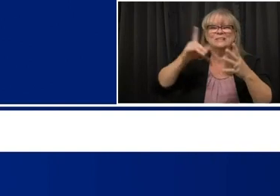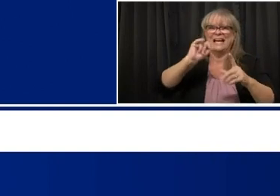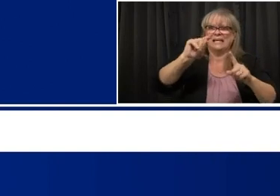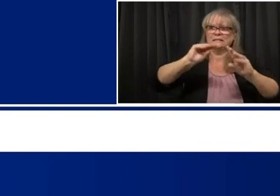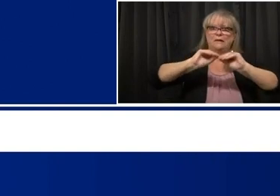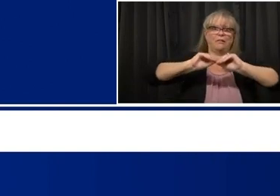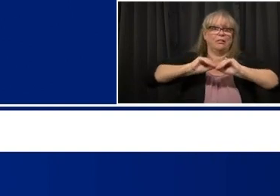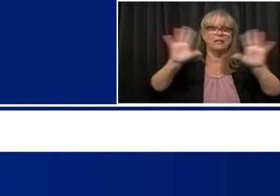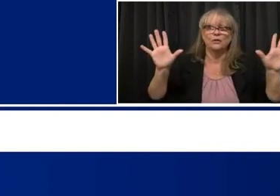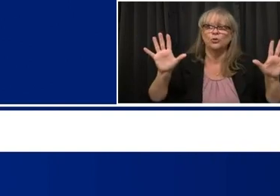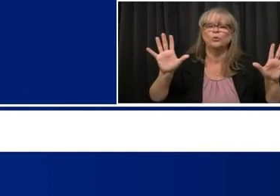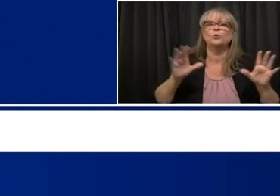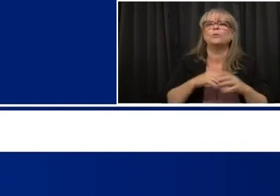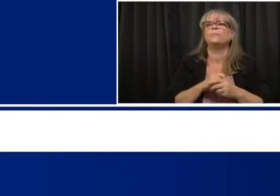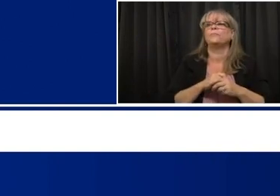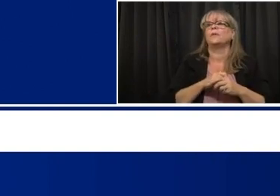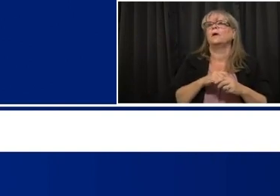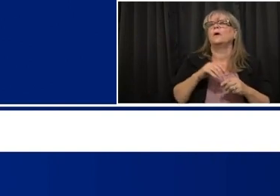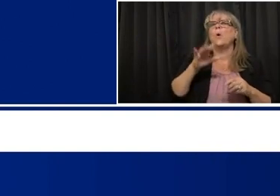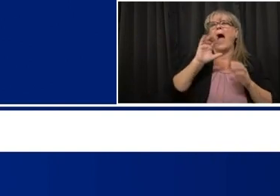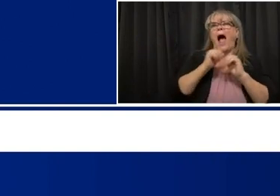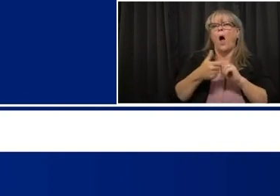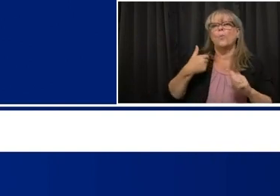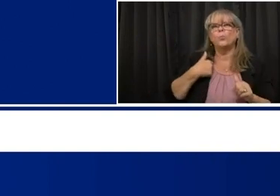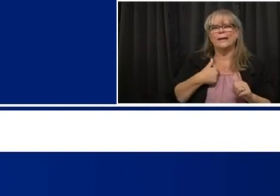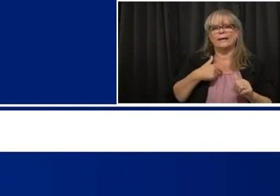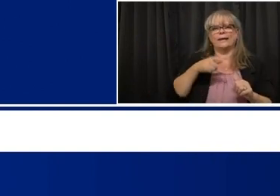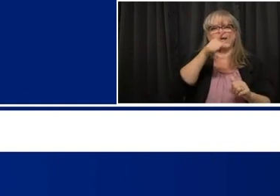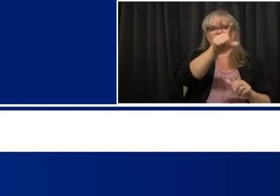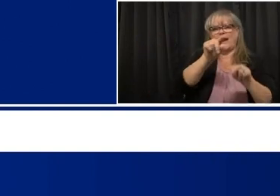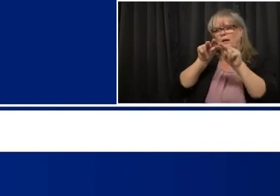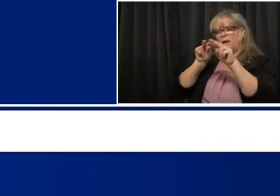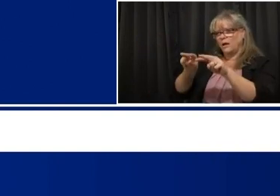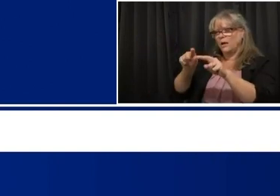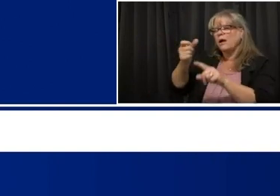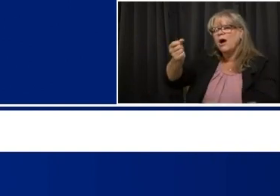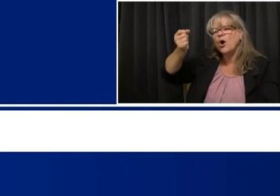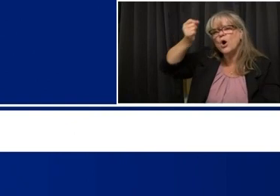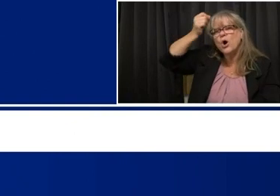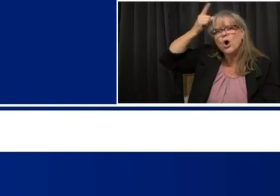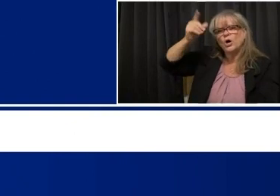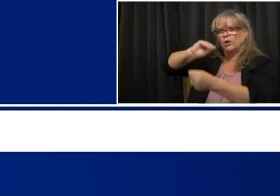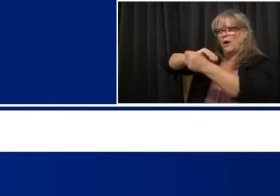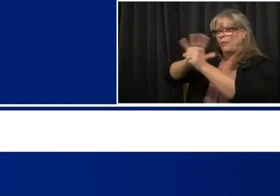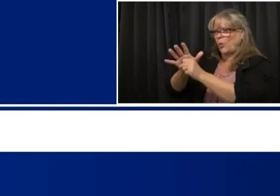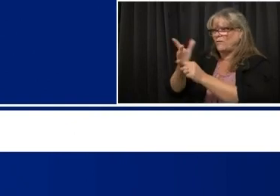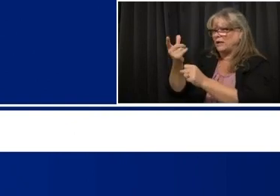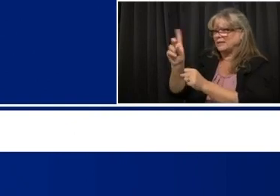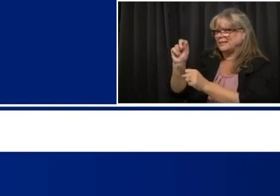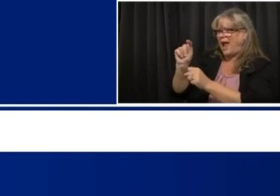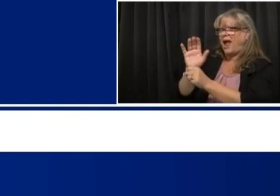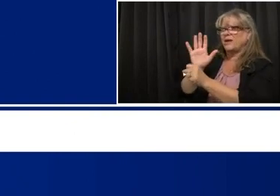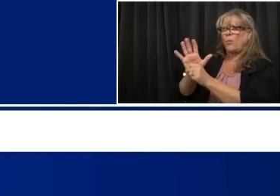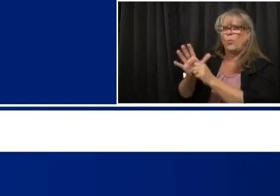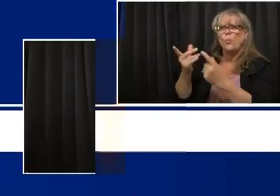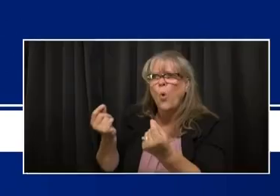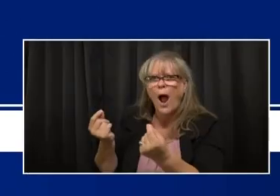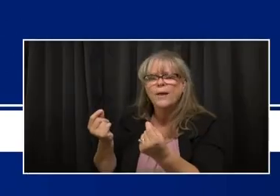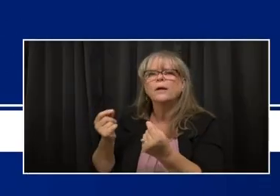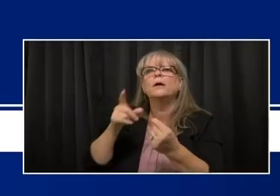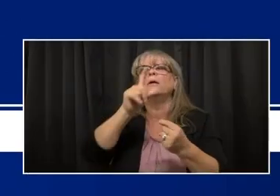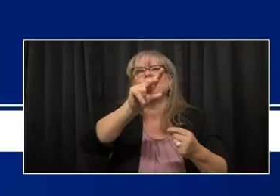we are interpreting and using the data, and that's really why we have all of those information tabs accompanying all of our data sources, so that you can really